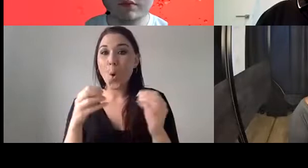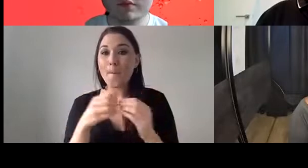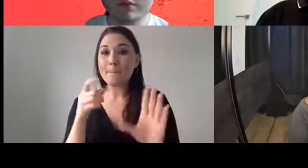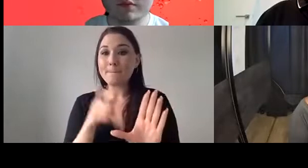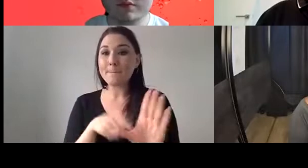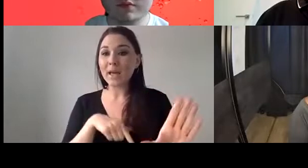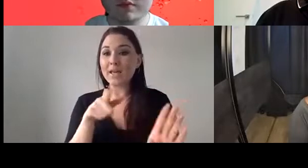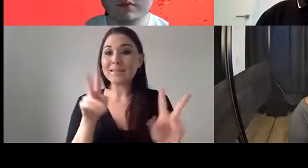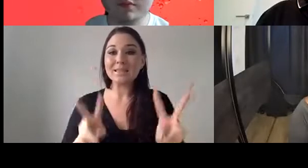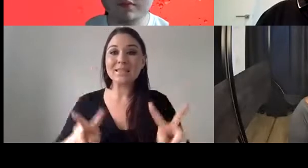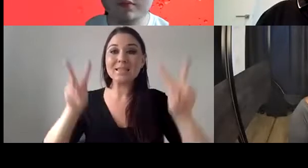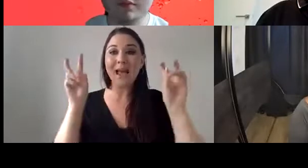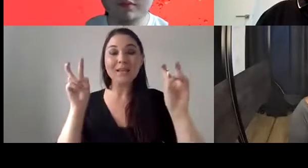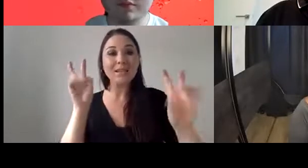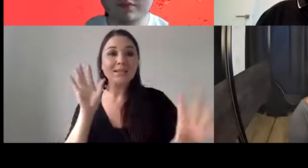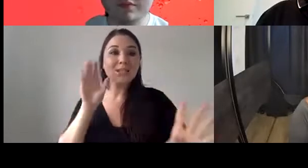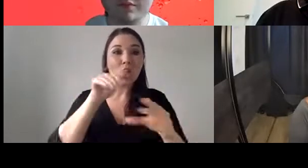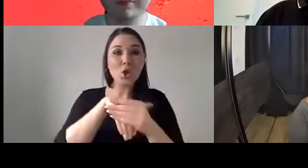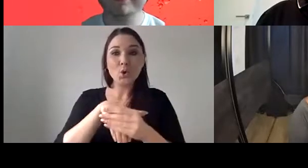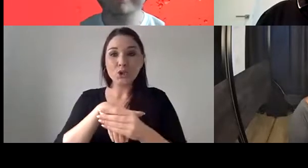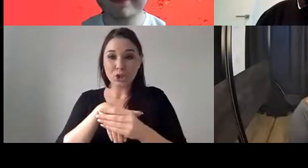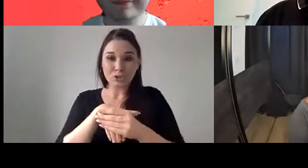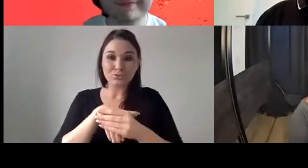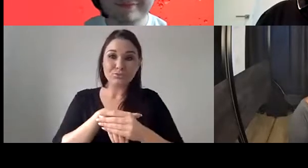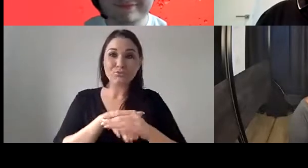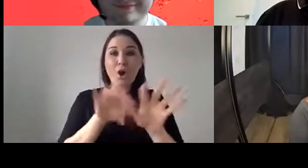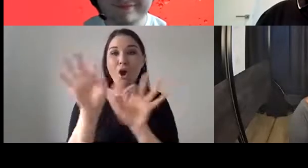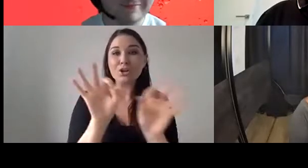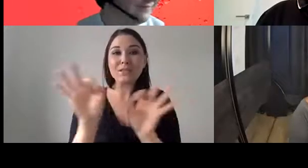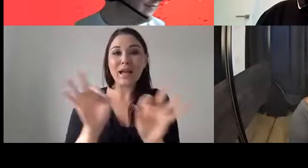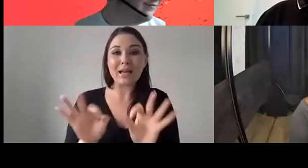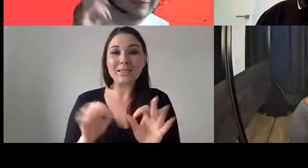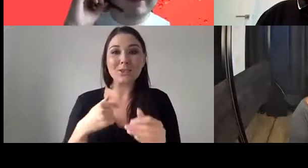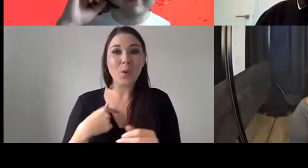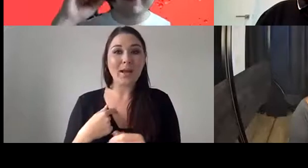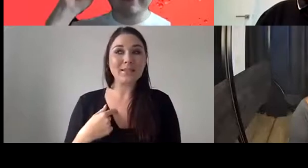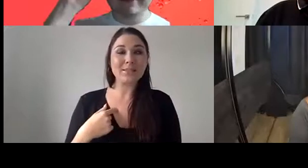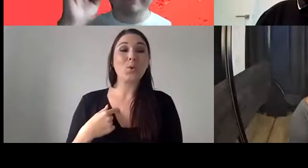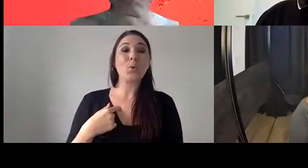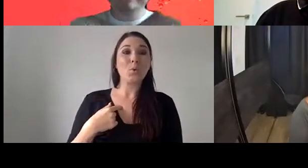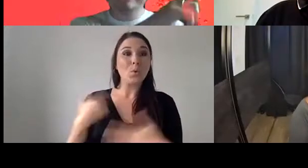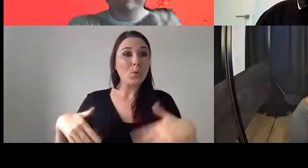as diversity inclusion architect is quite intimidating. And I was thinking, what can I say that's authentic,